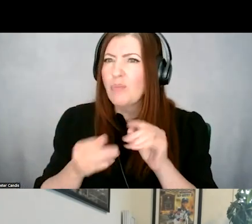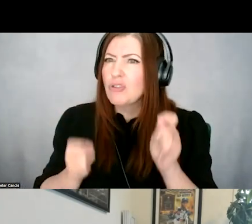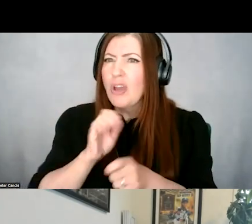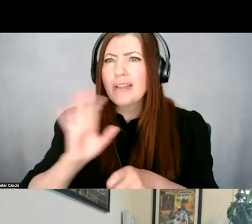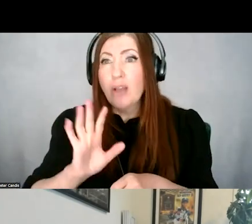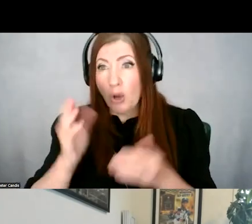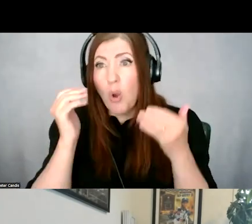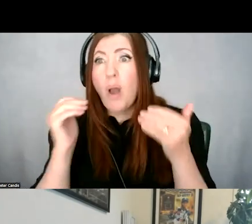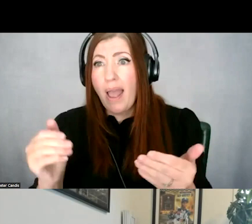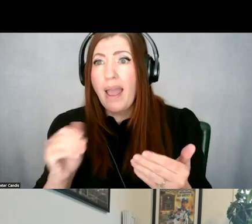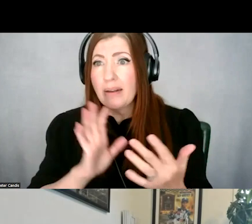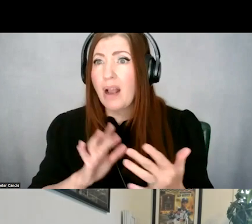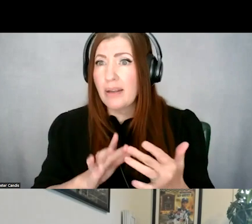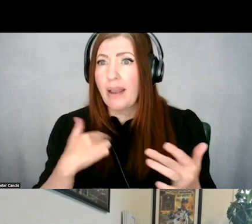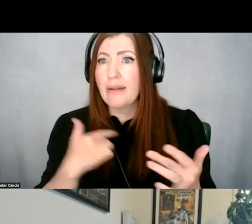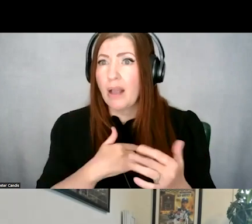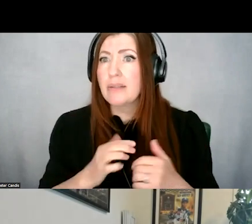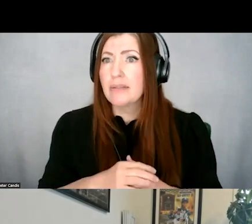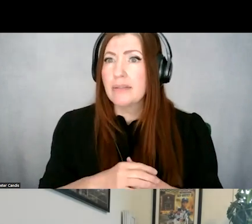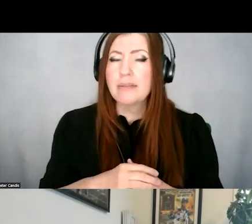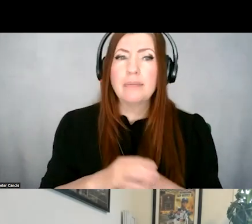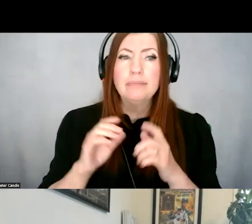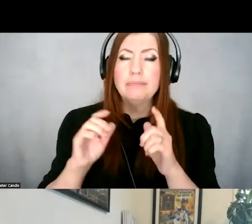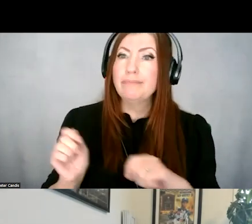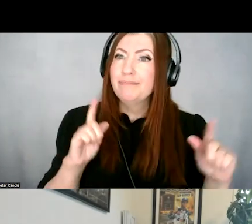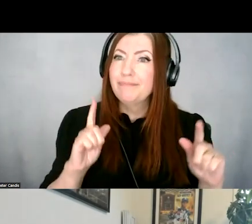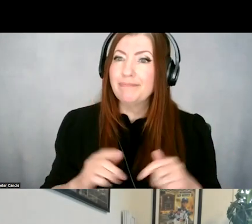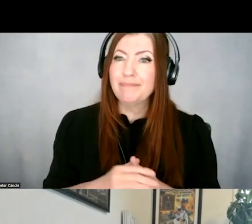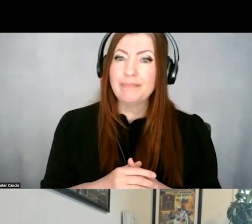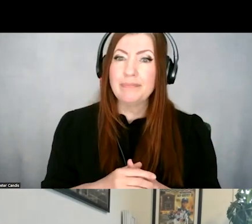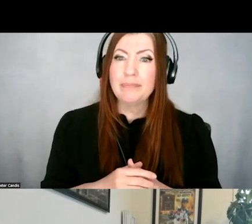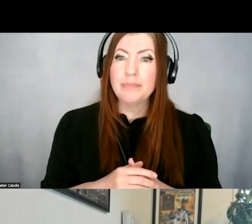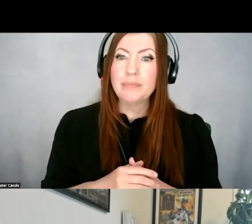feel free to contact us. Next slide, please.